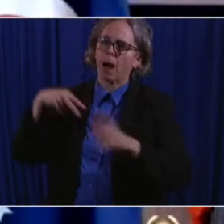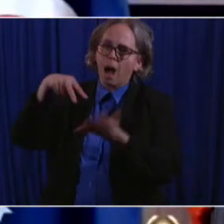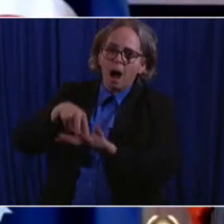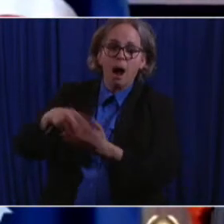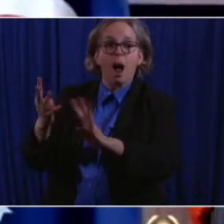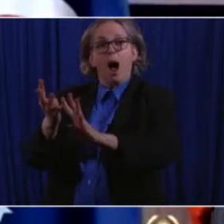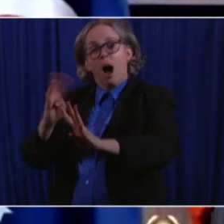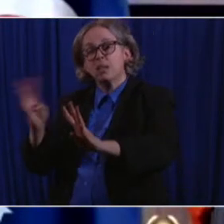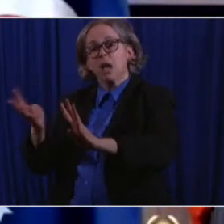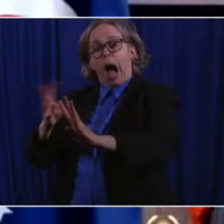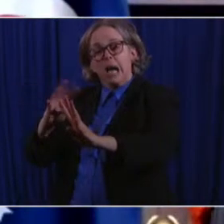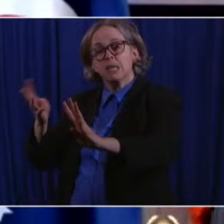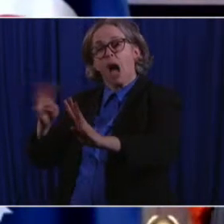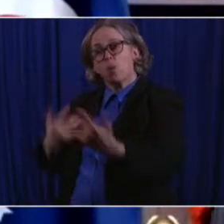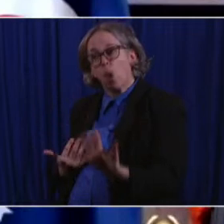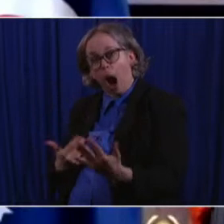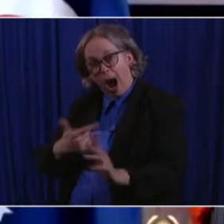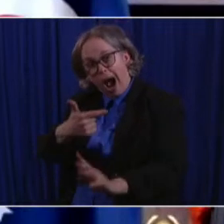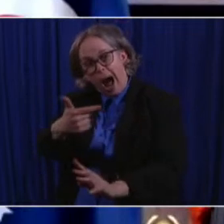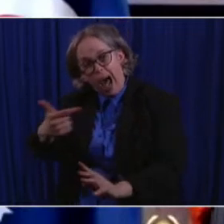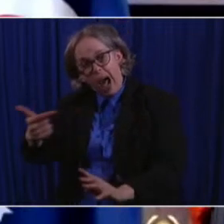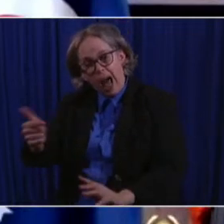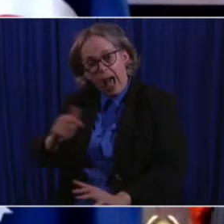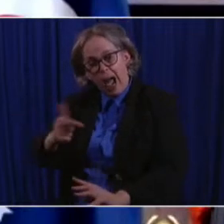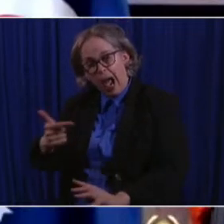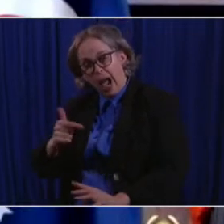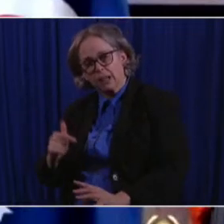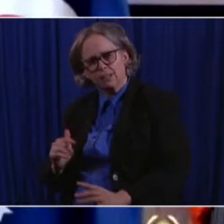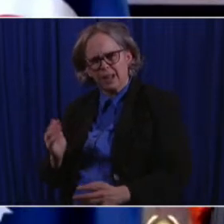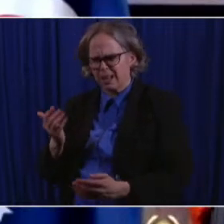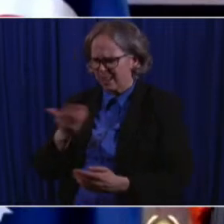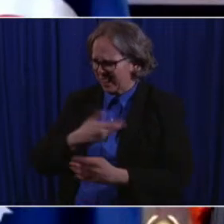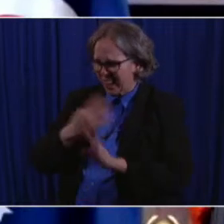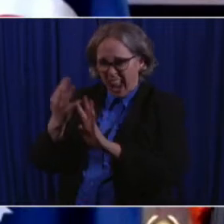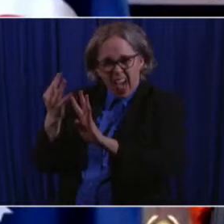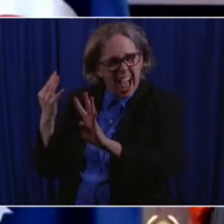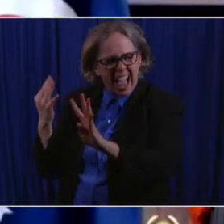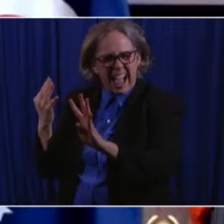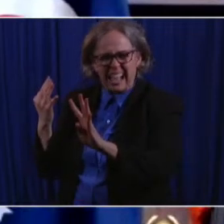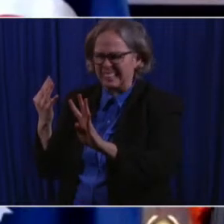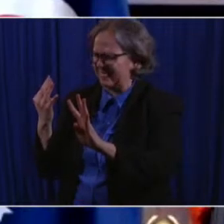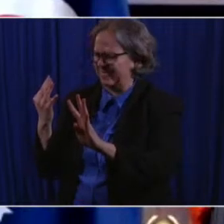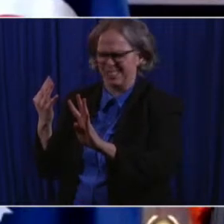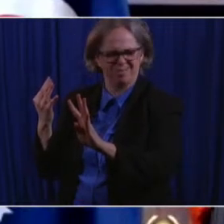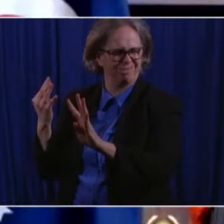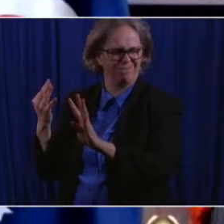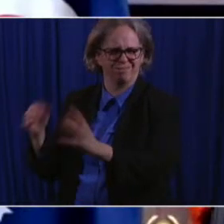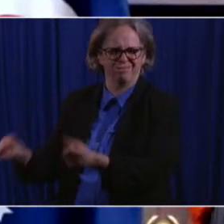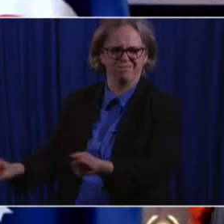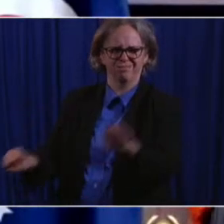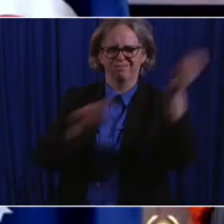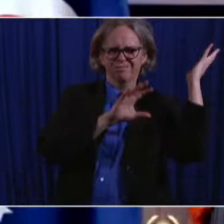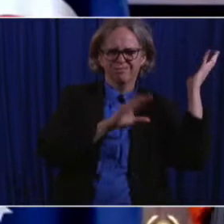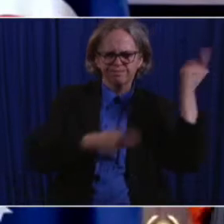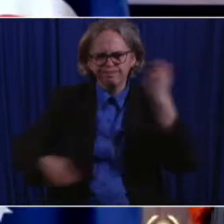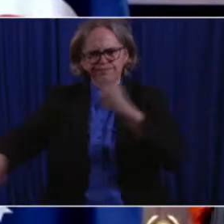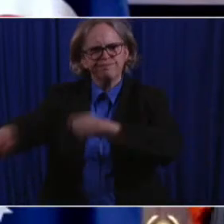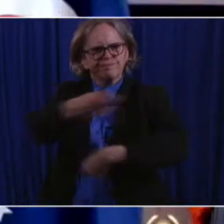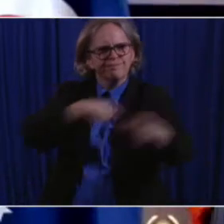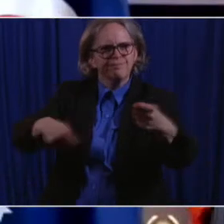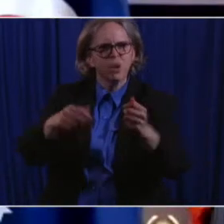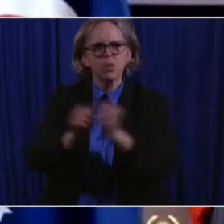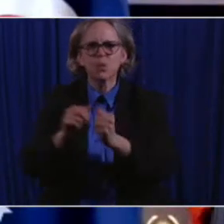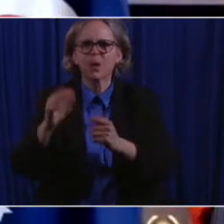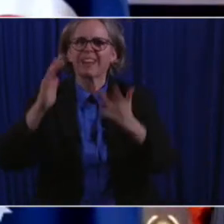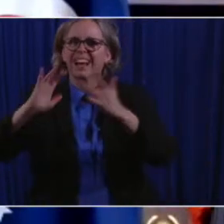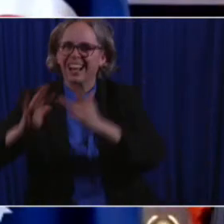in person less frequently by eliminating the need for that. And we've done a number of things, including allowing you to